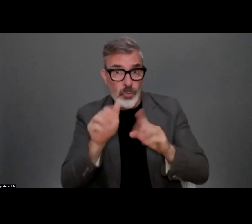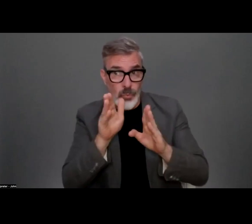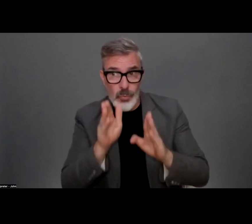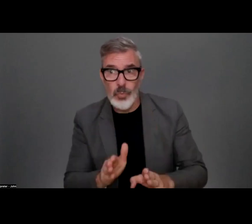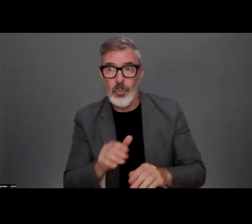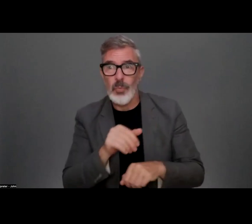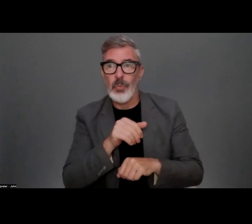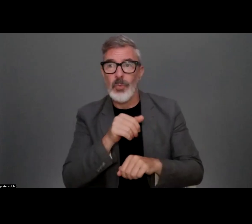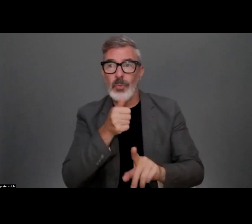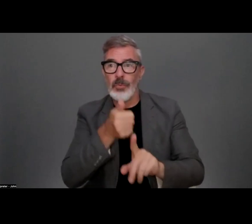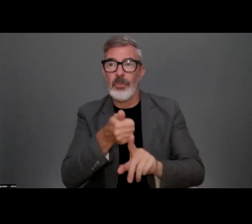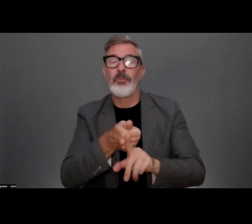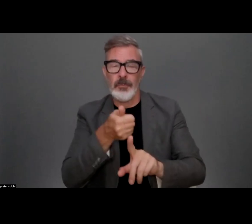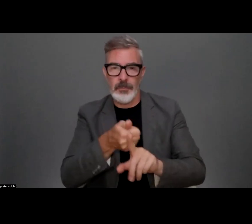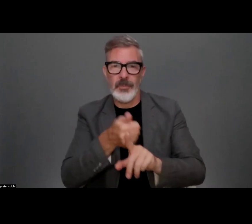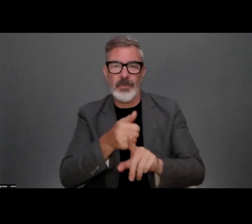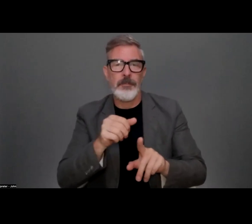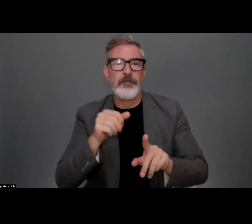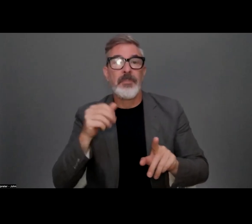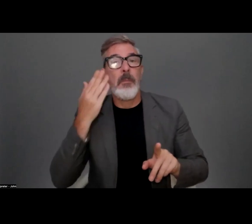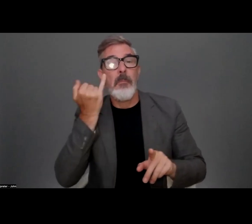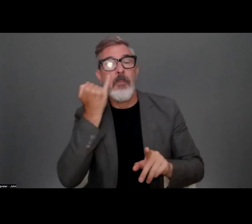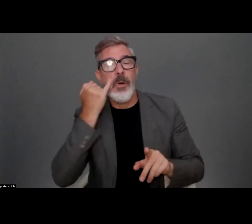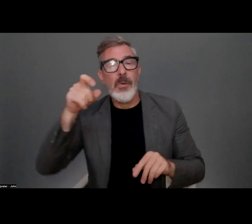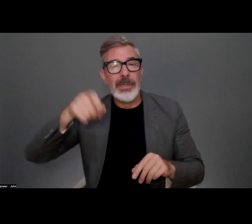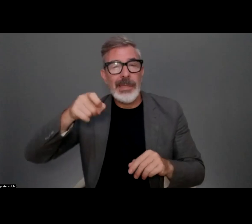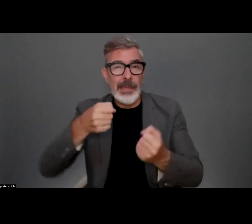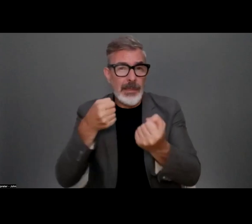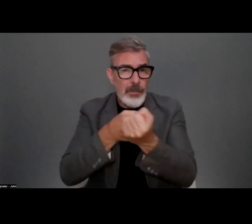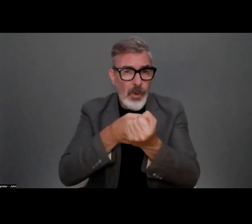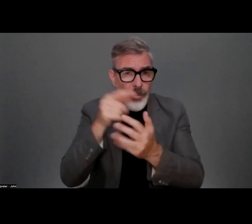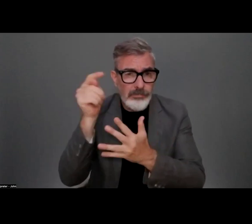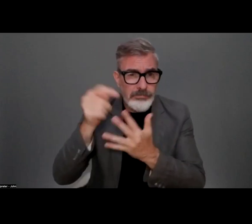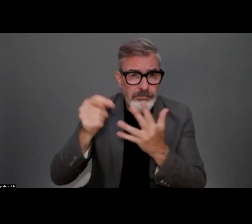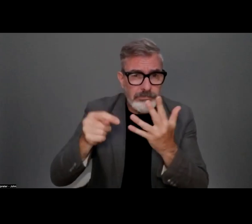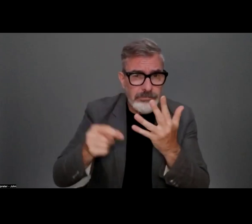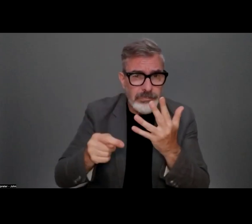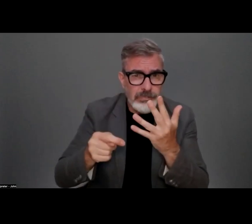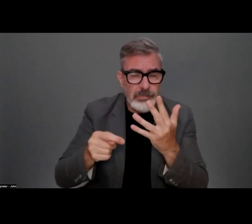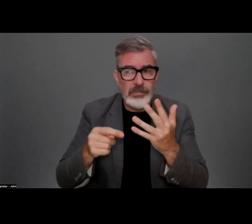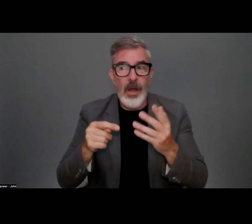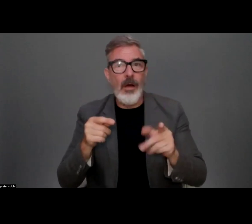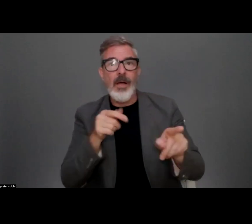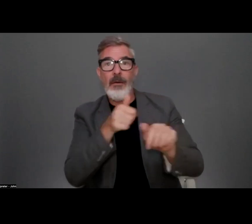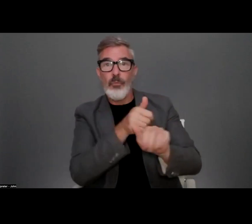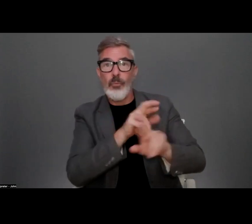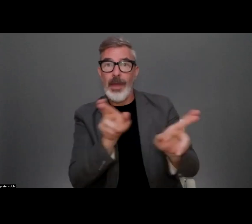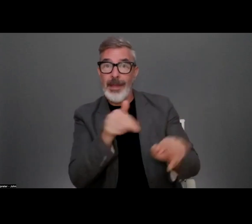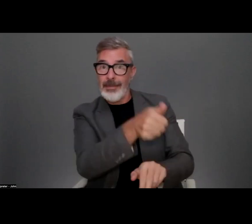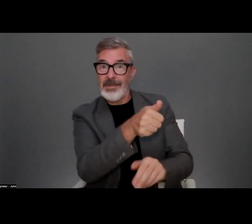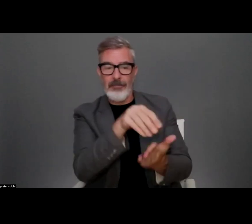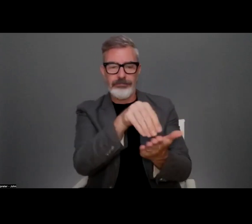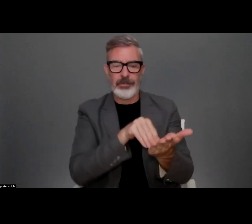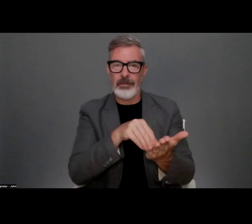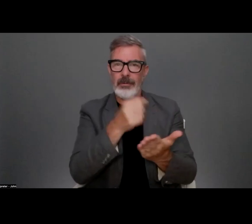of supports that they require, it's all listed in the disability passport. So they don't have to go through